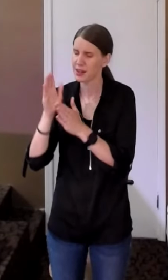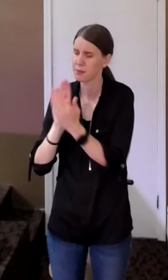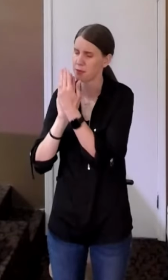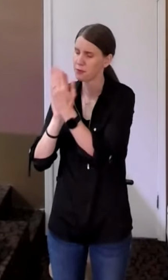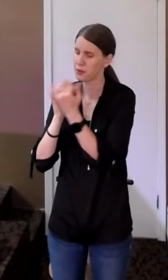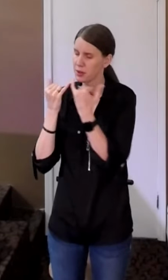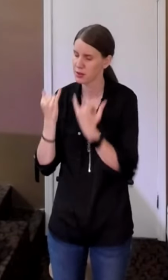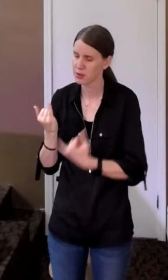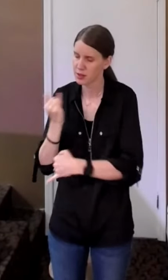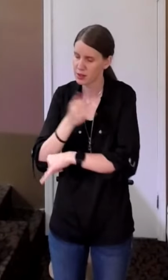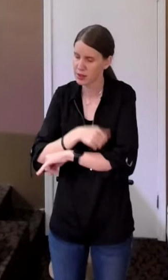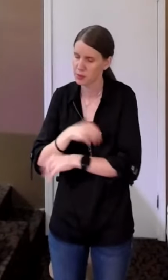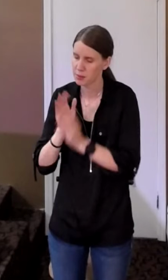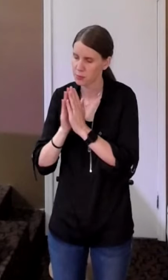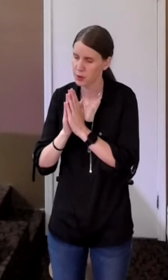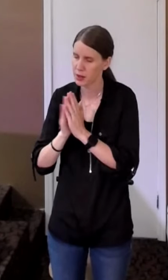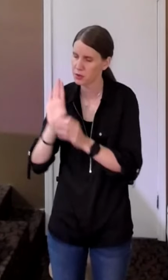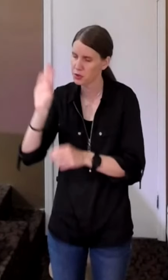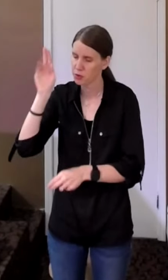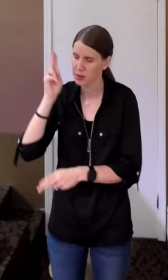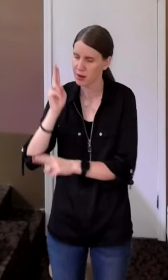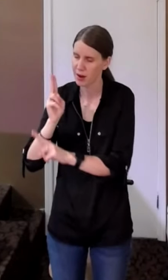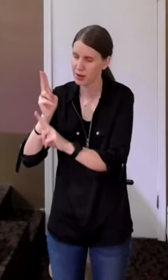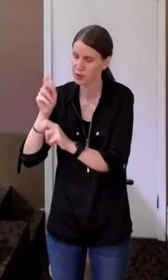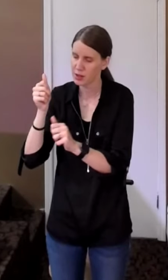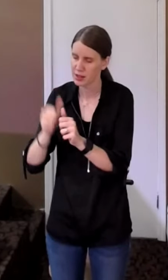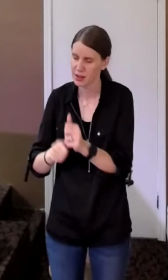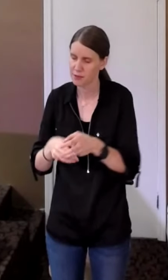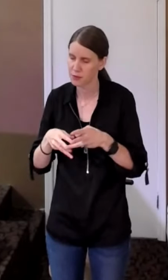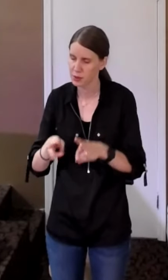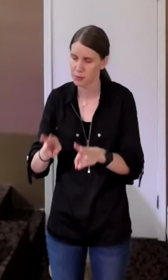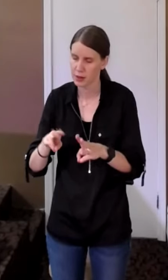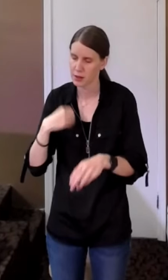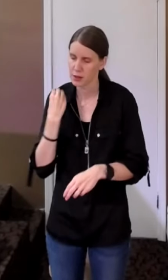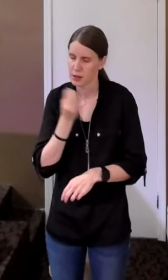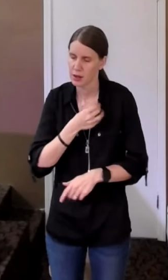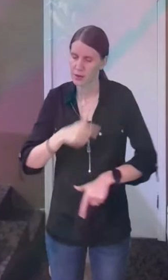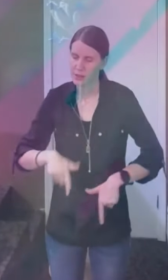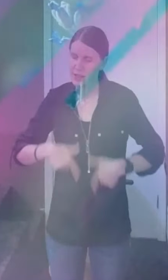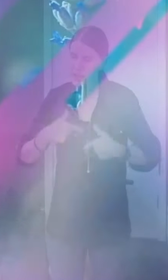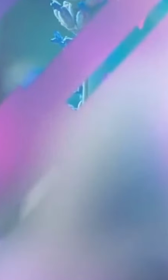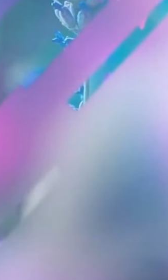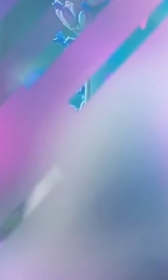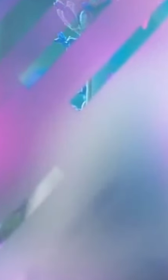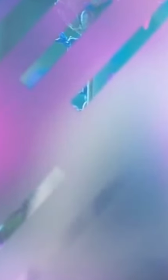we pray that you would be lifted up in every way. Lord, that in our lives, in our words,